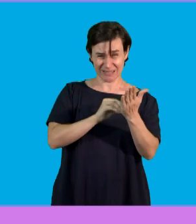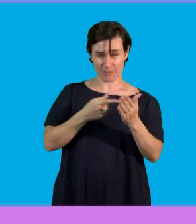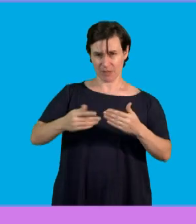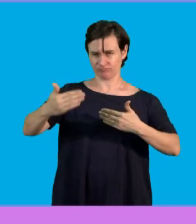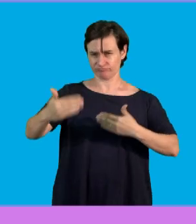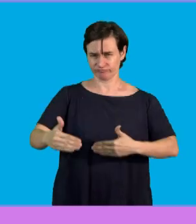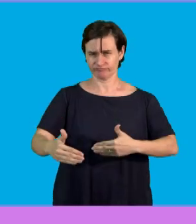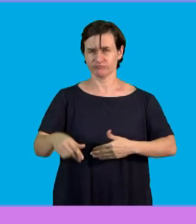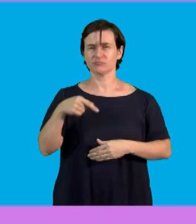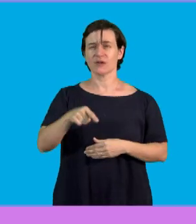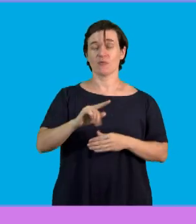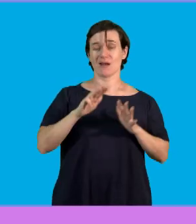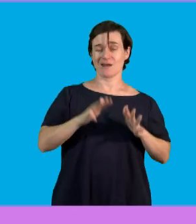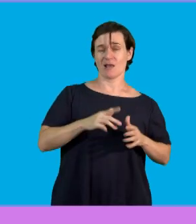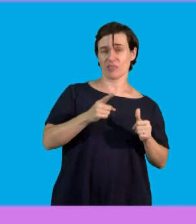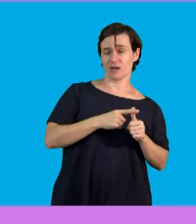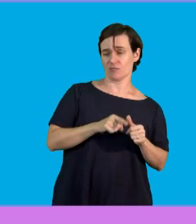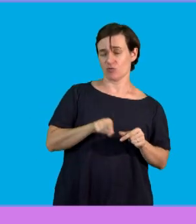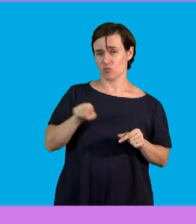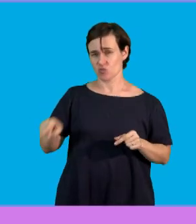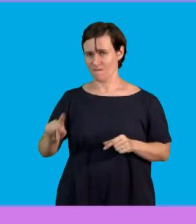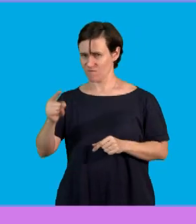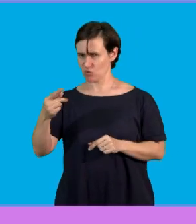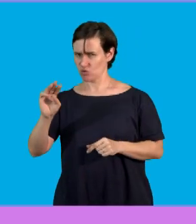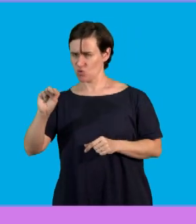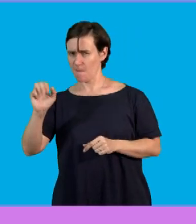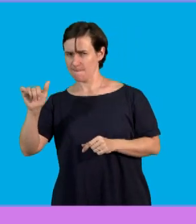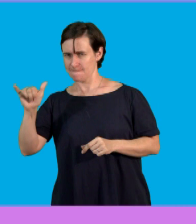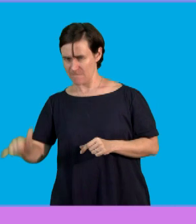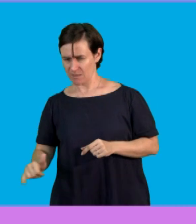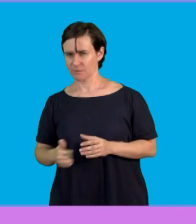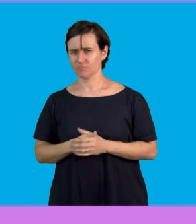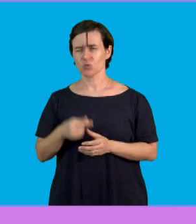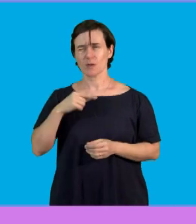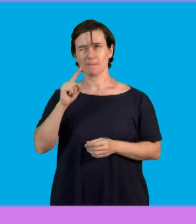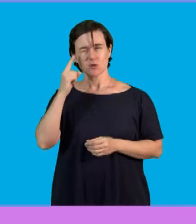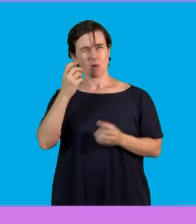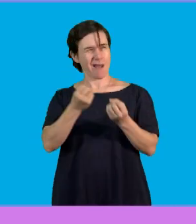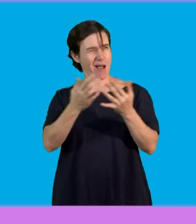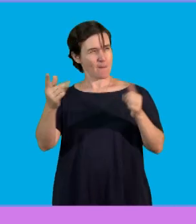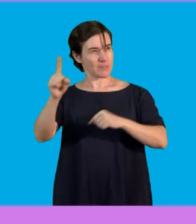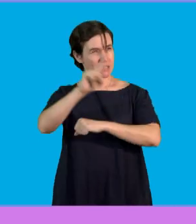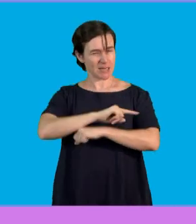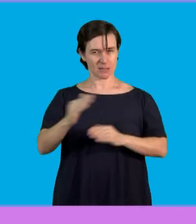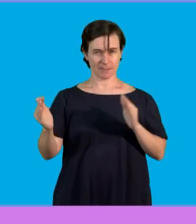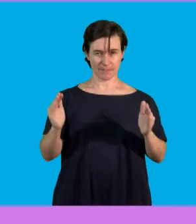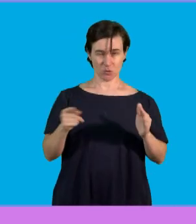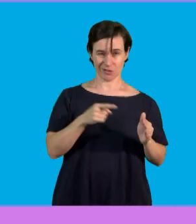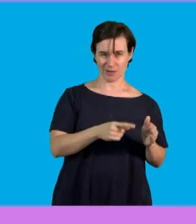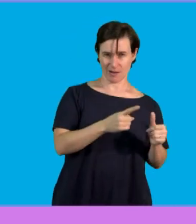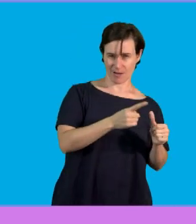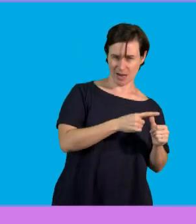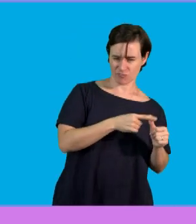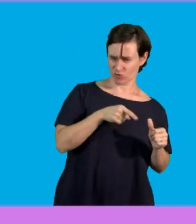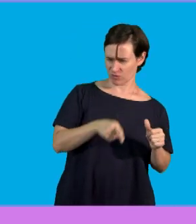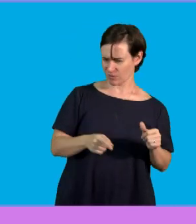April up to the 1st of May. So now you need to know how many days are there in April as well